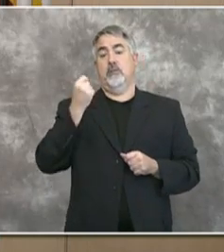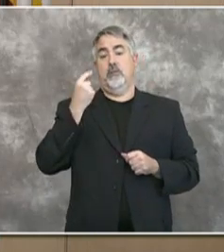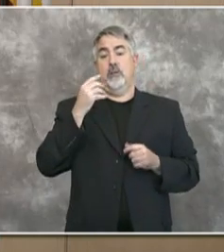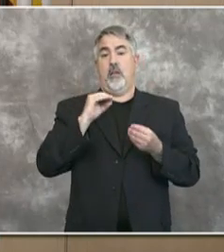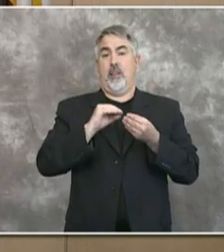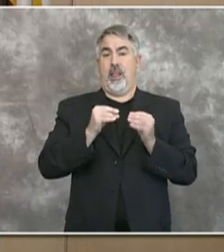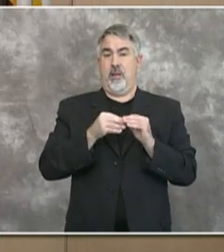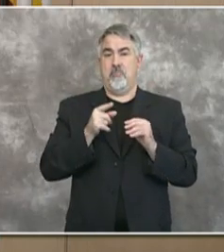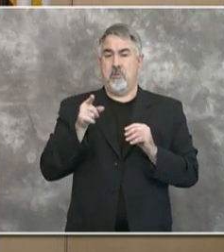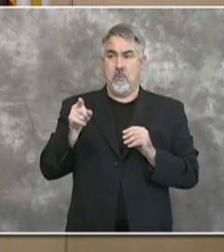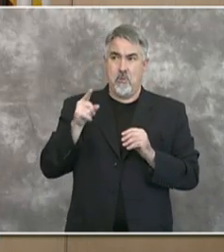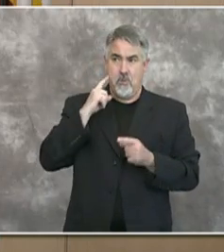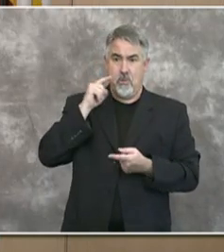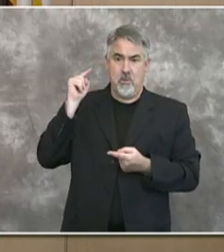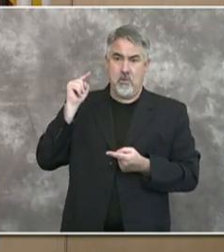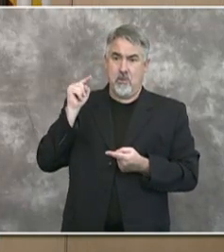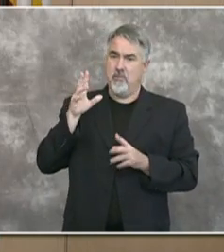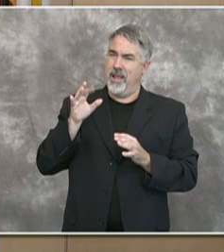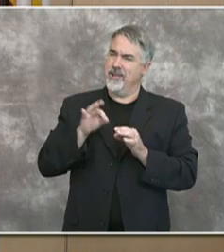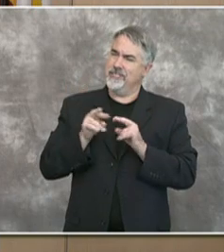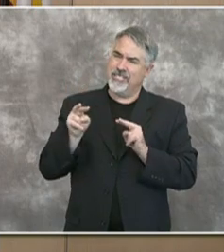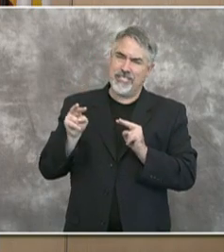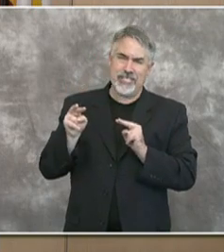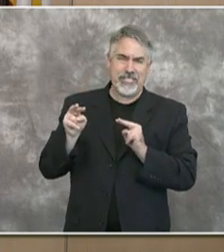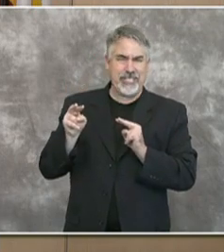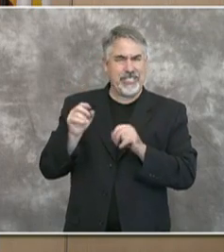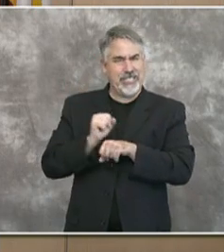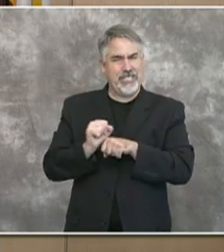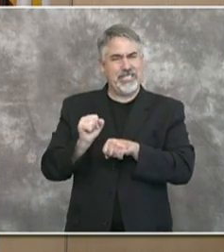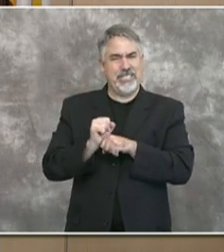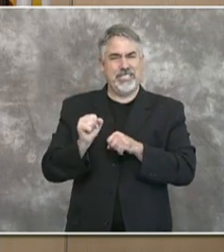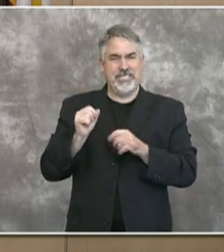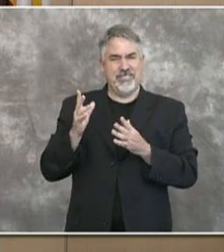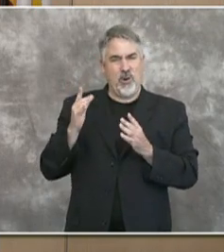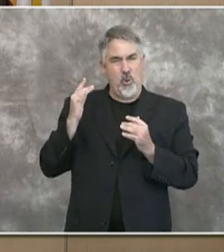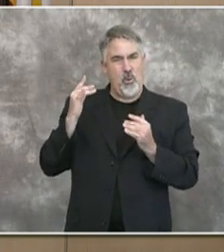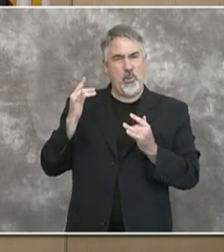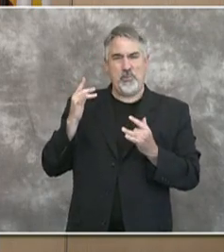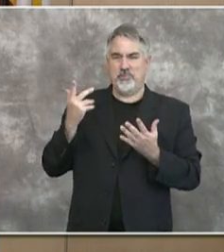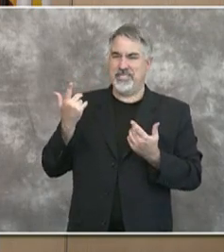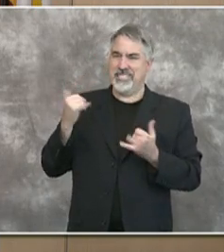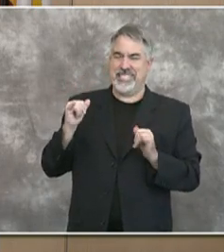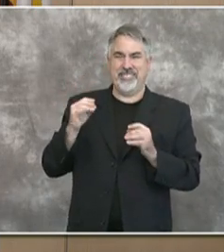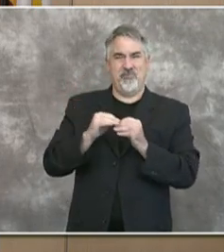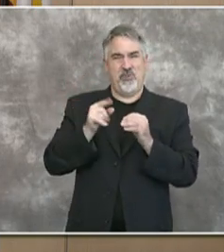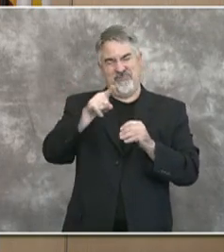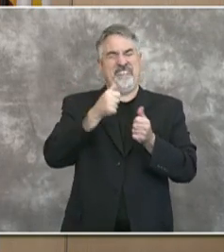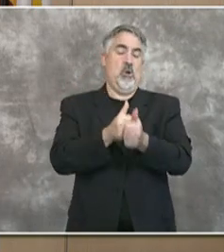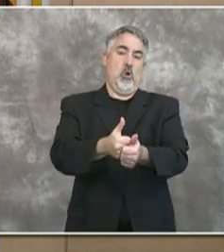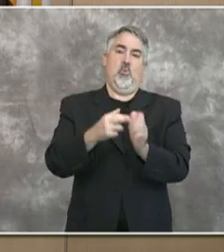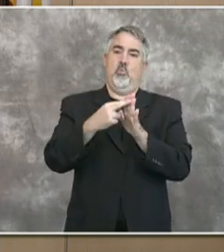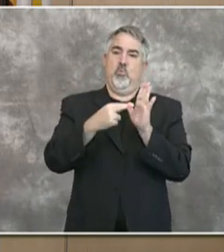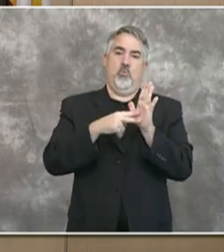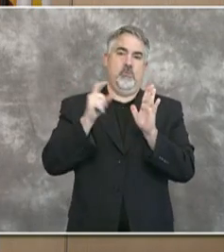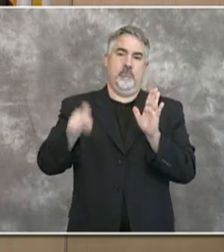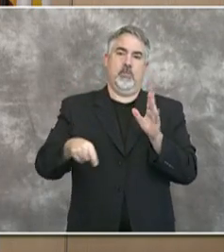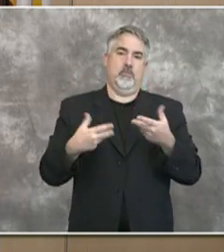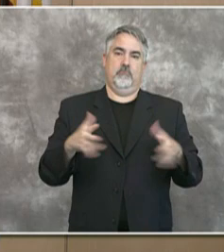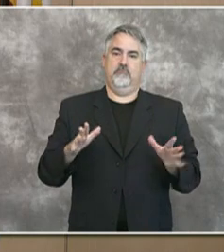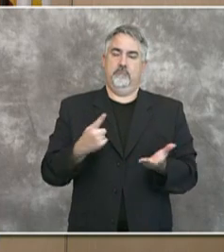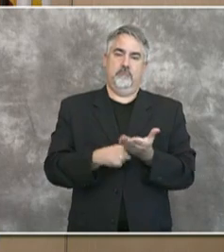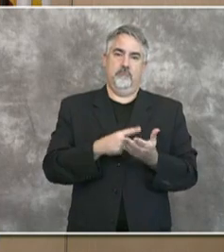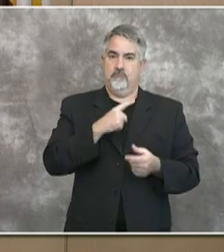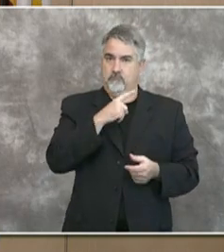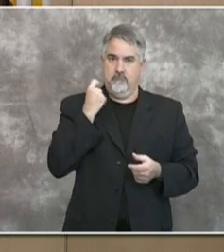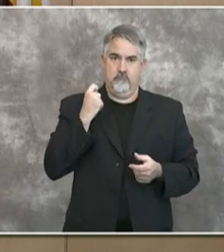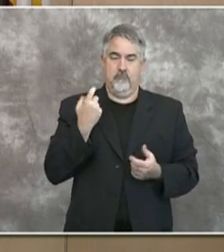monitoring will all trend in the right direction, but we still need your help. So thank you for all that you have done to date.